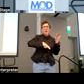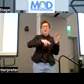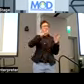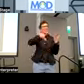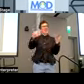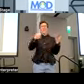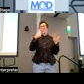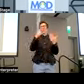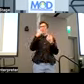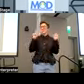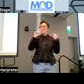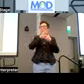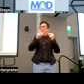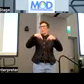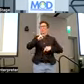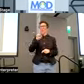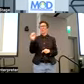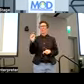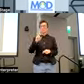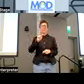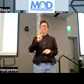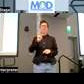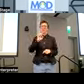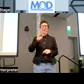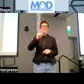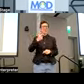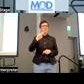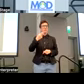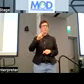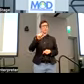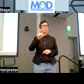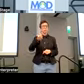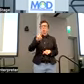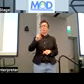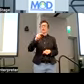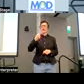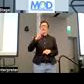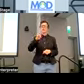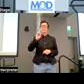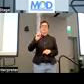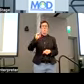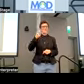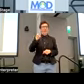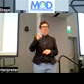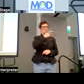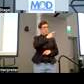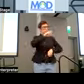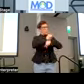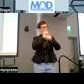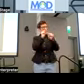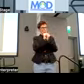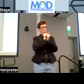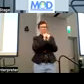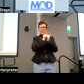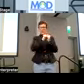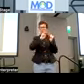story, really. Netflix, Hulu and HBO Max worked with Bay State Council of the Blind, some in structured negotiations,